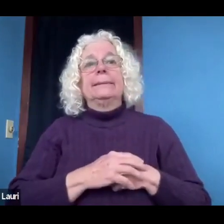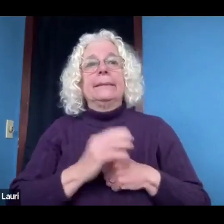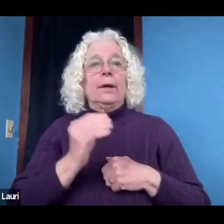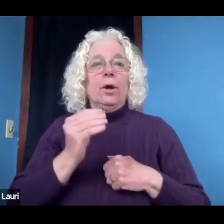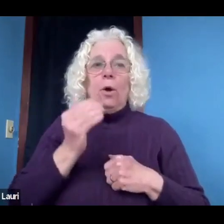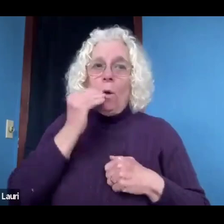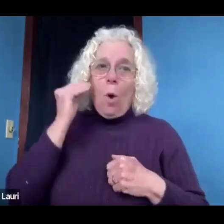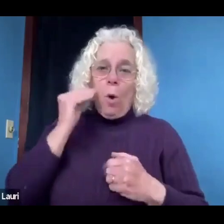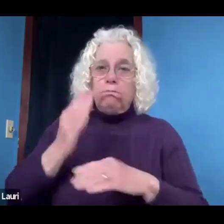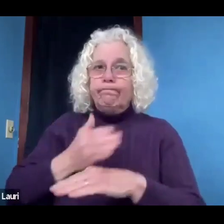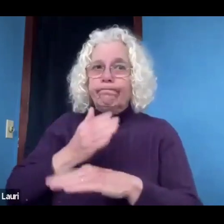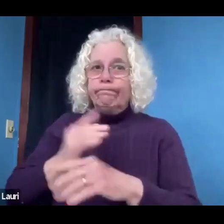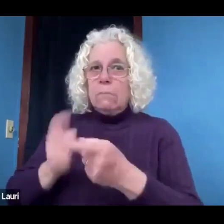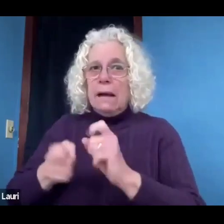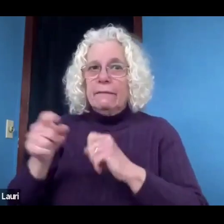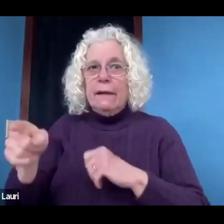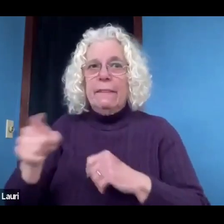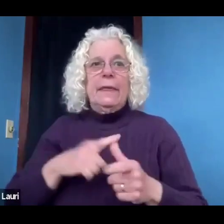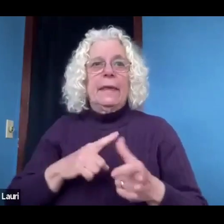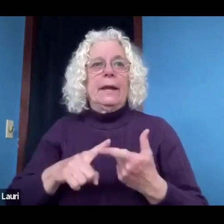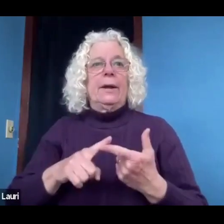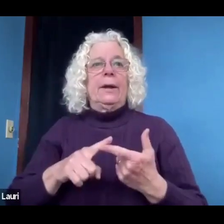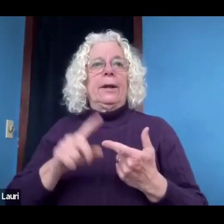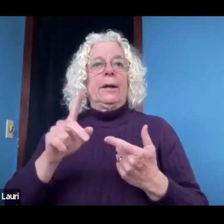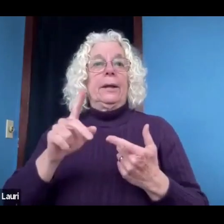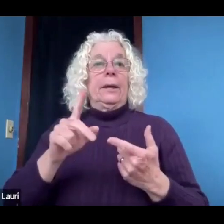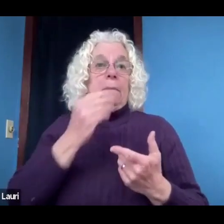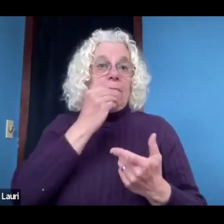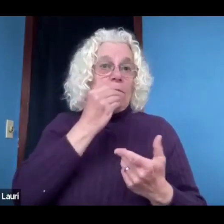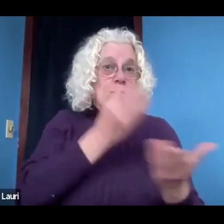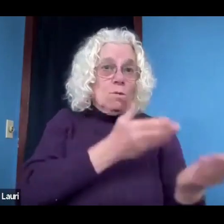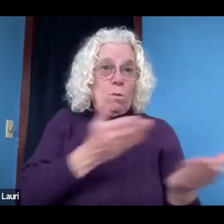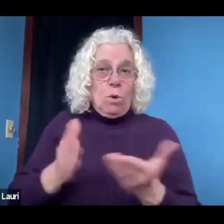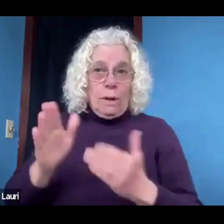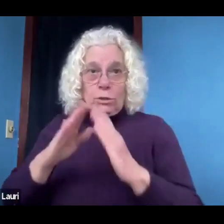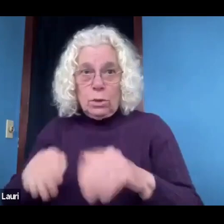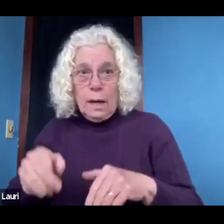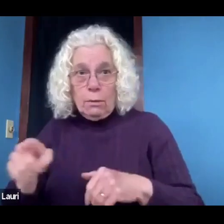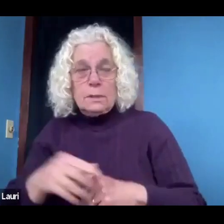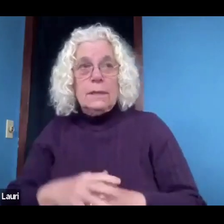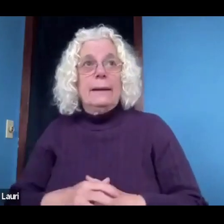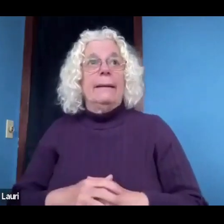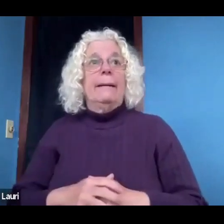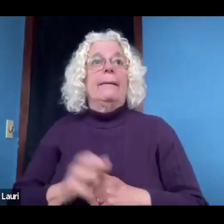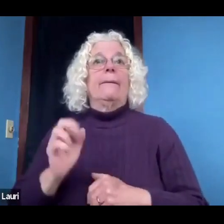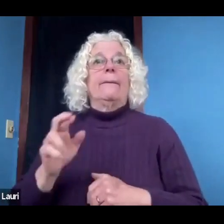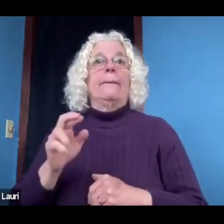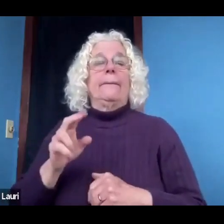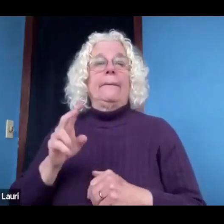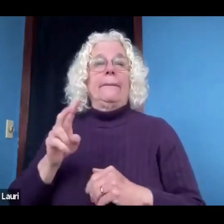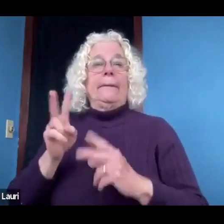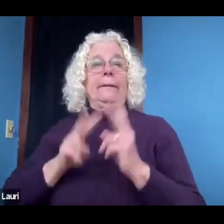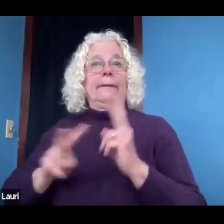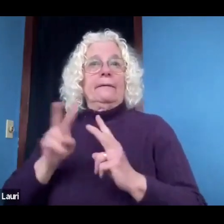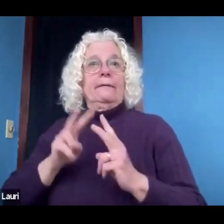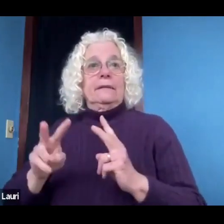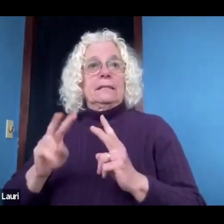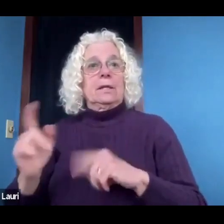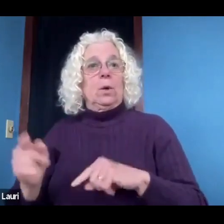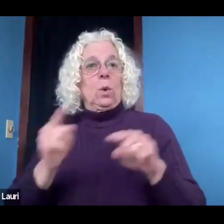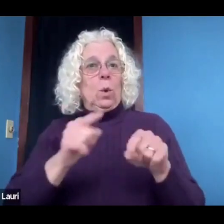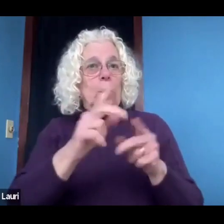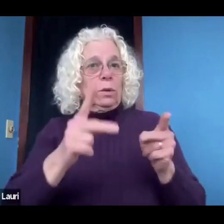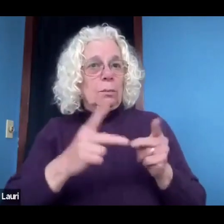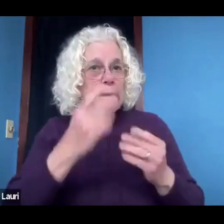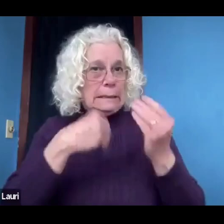modifications, you might be getting home delivered meals, something like Meals on Wheels, or visiting and going to a congregate dining sites, maybe